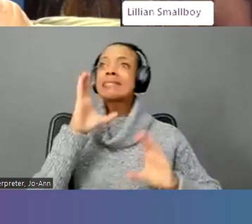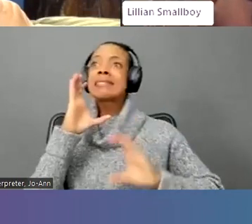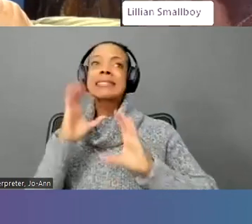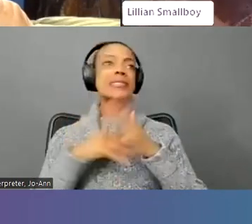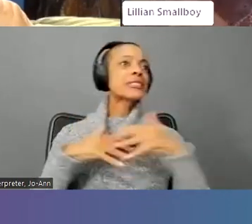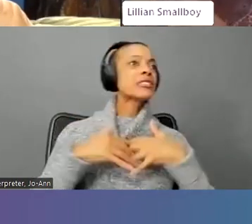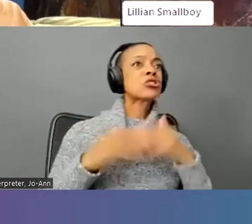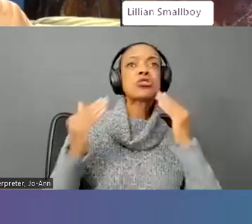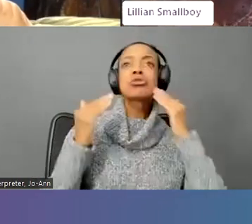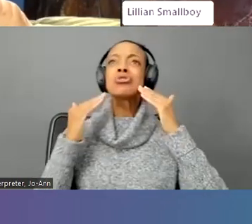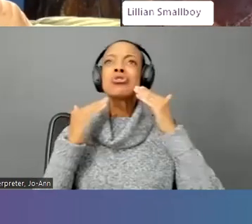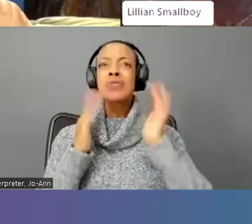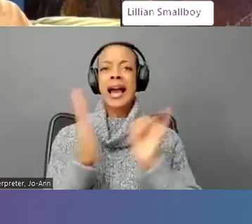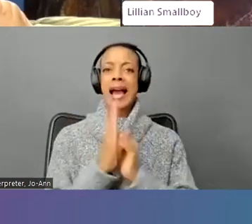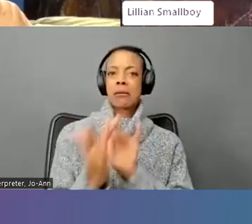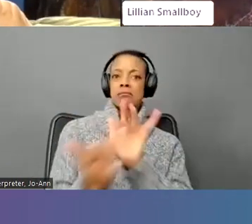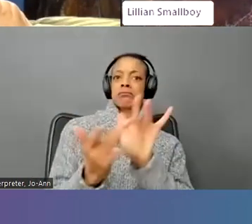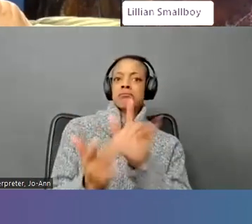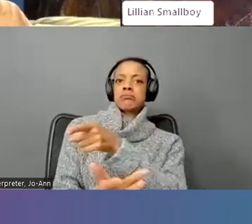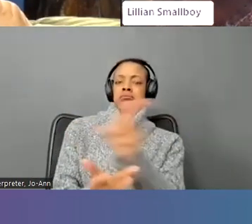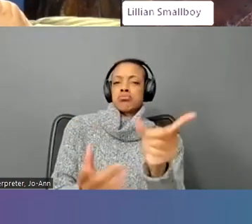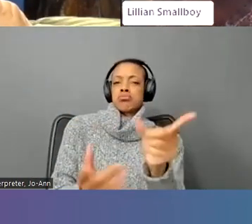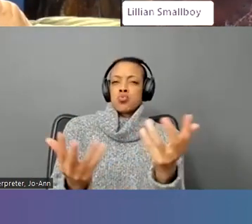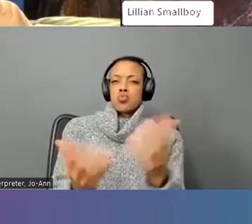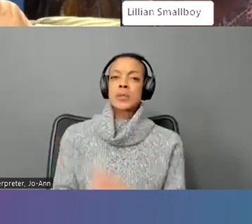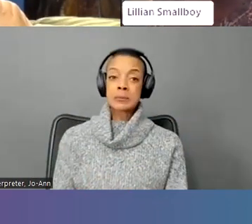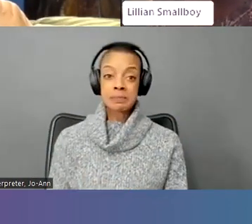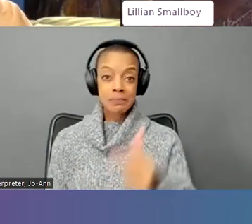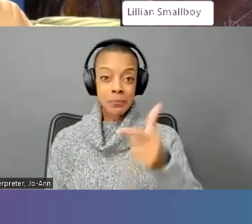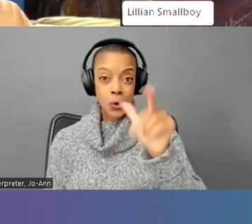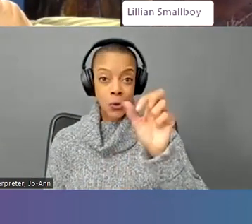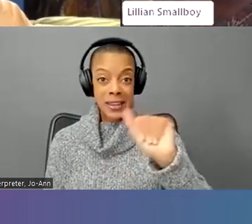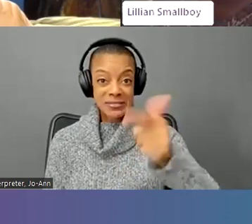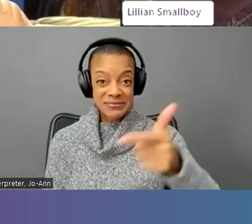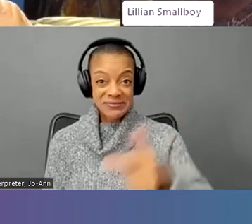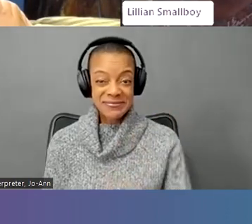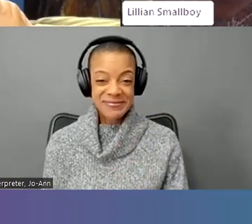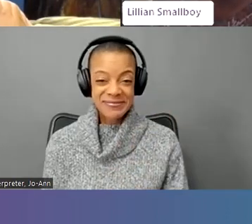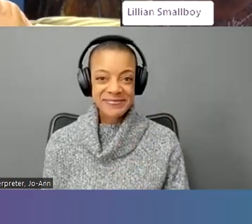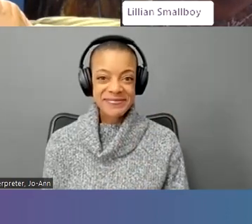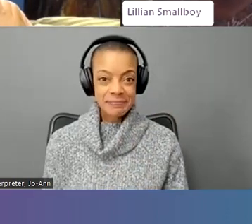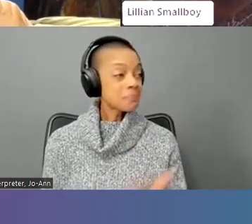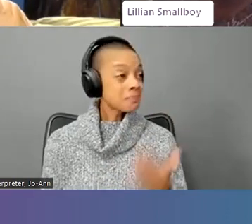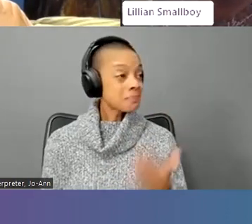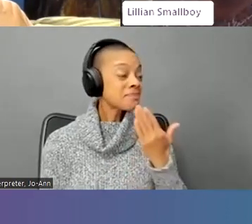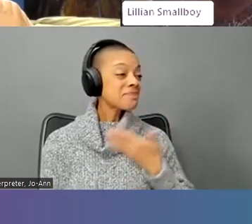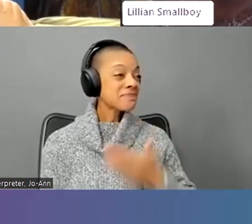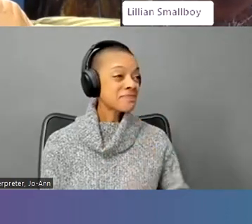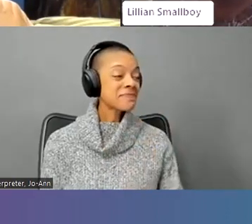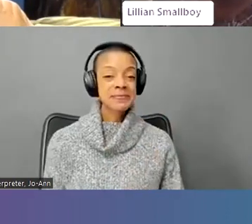You'd like to start, please, Gloria? Uh-huh. No, that's fine.